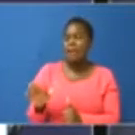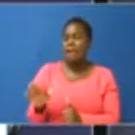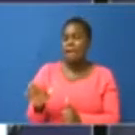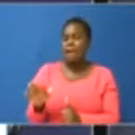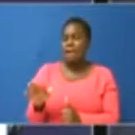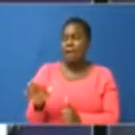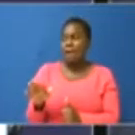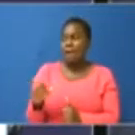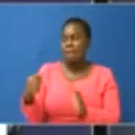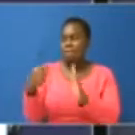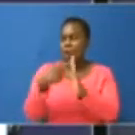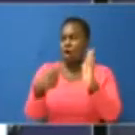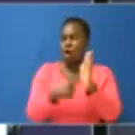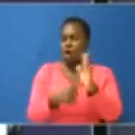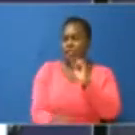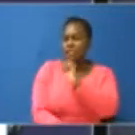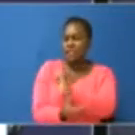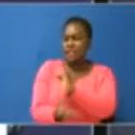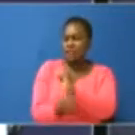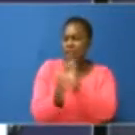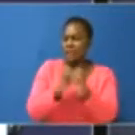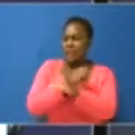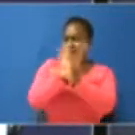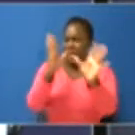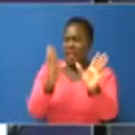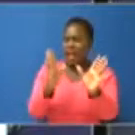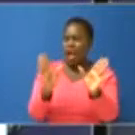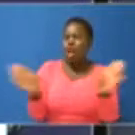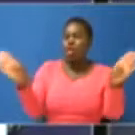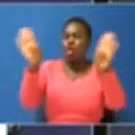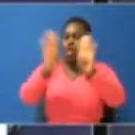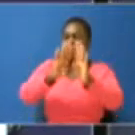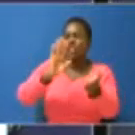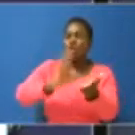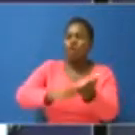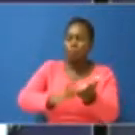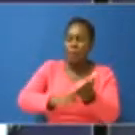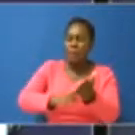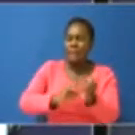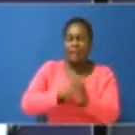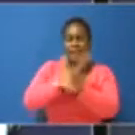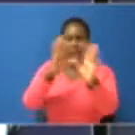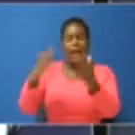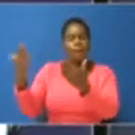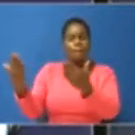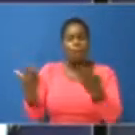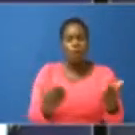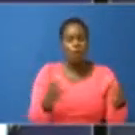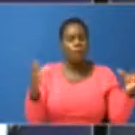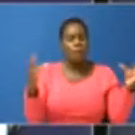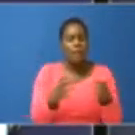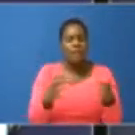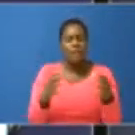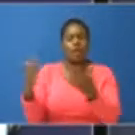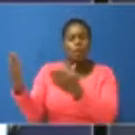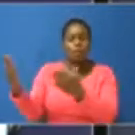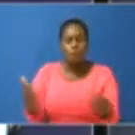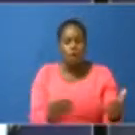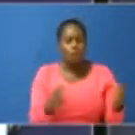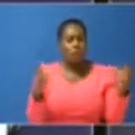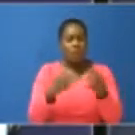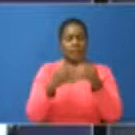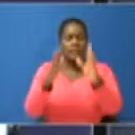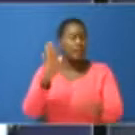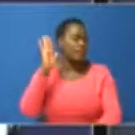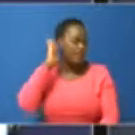executed his points very well his closing was excellent he brought in his party he brought in his party leadership and